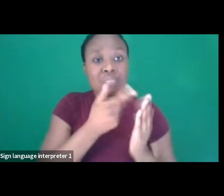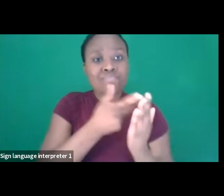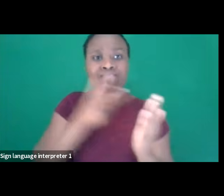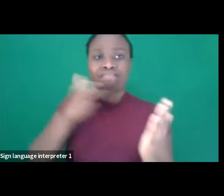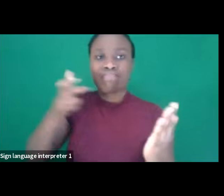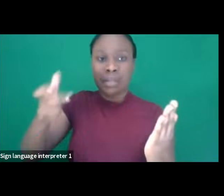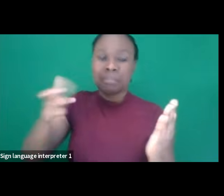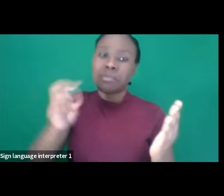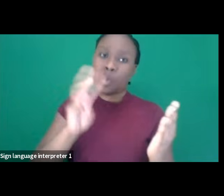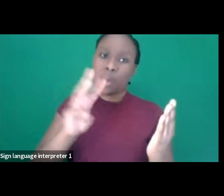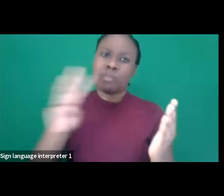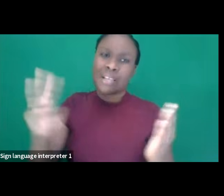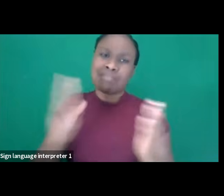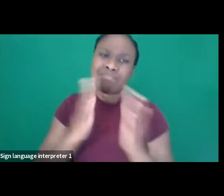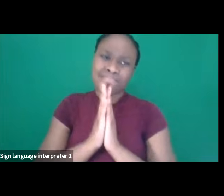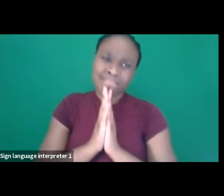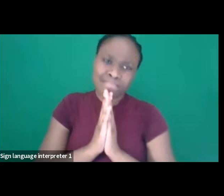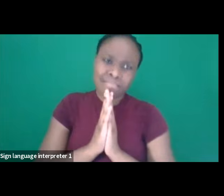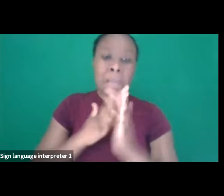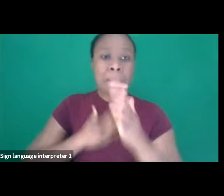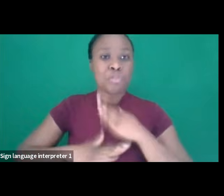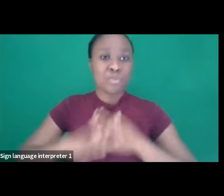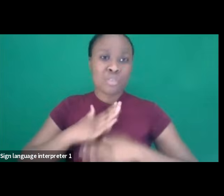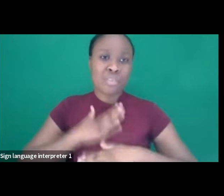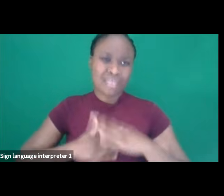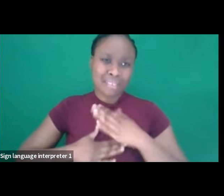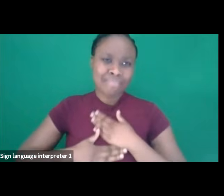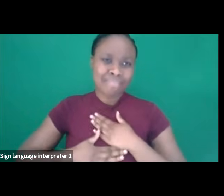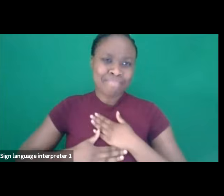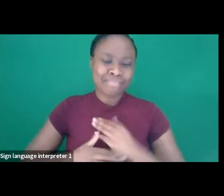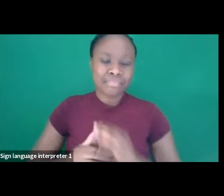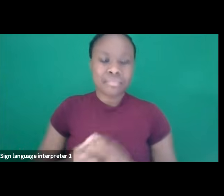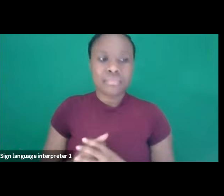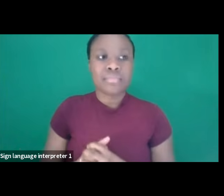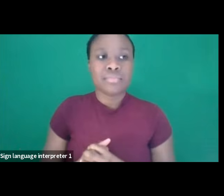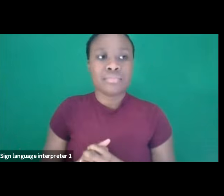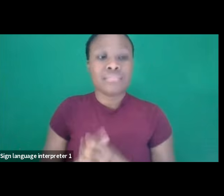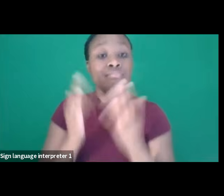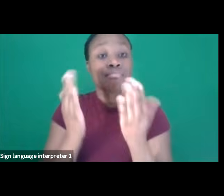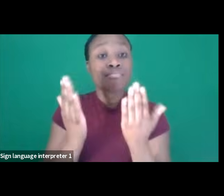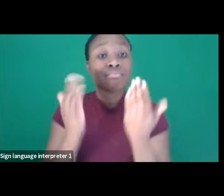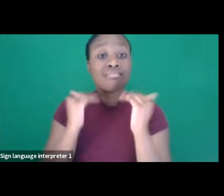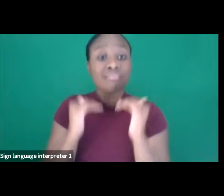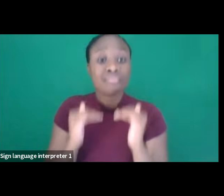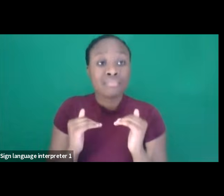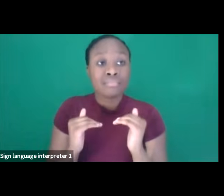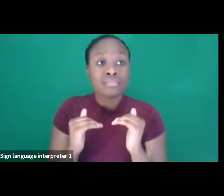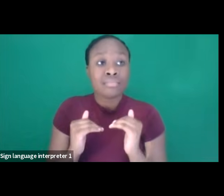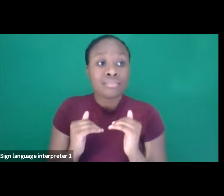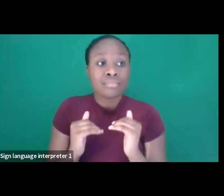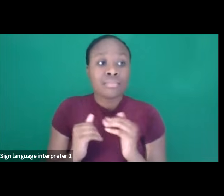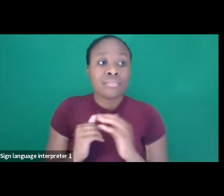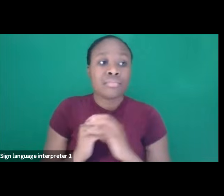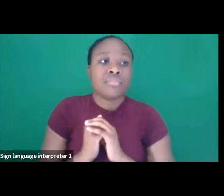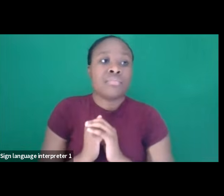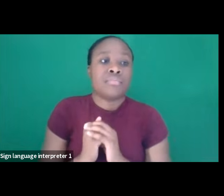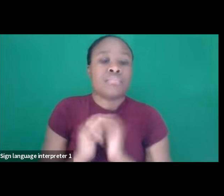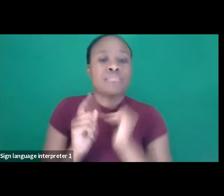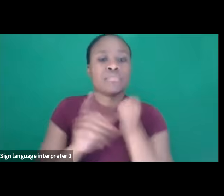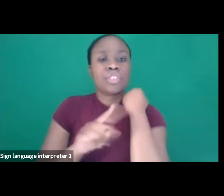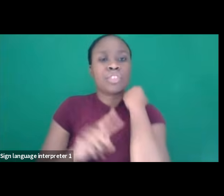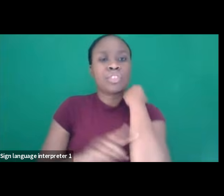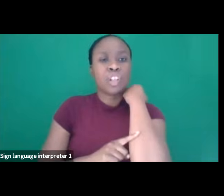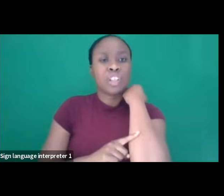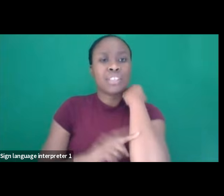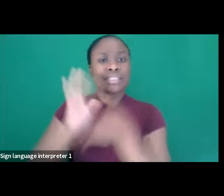with us, please, on that. We're moving on now to the last